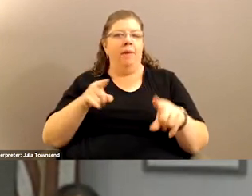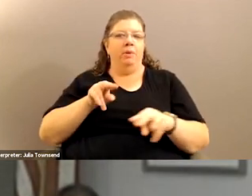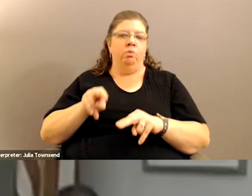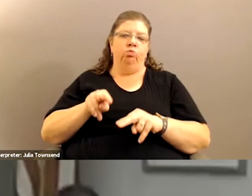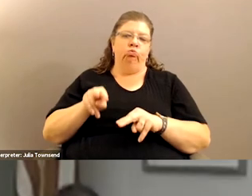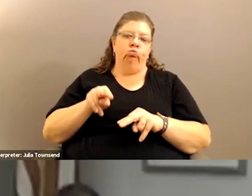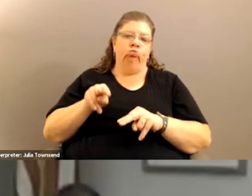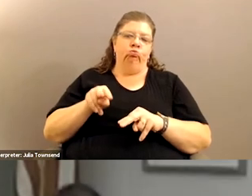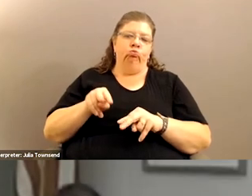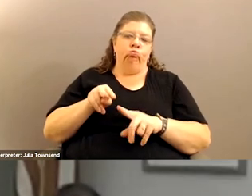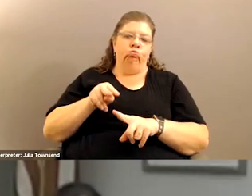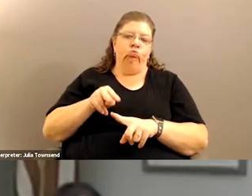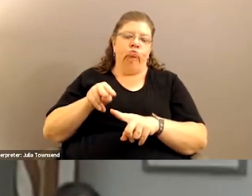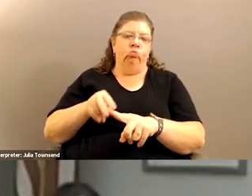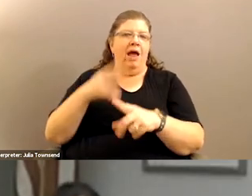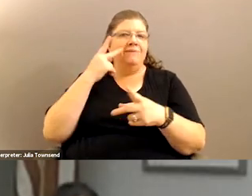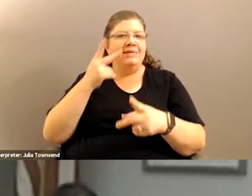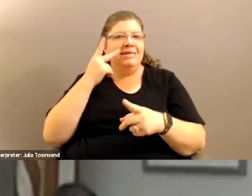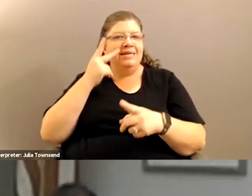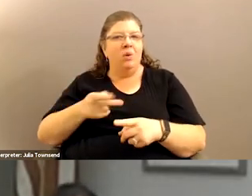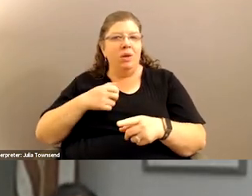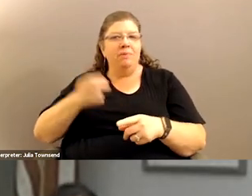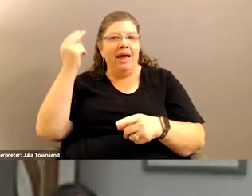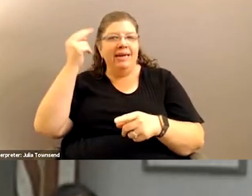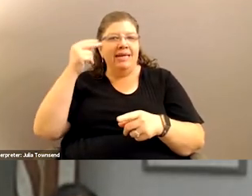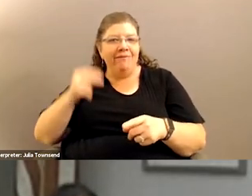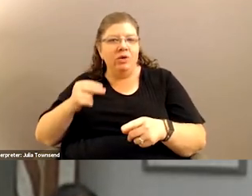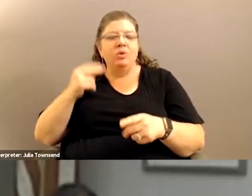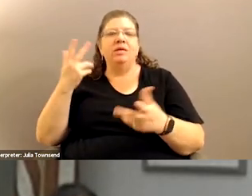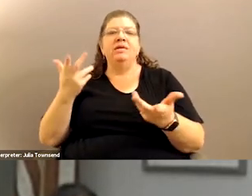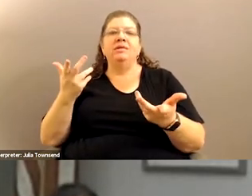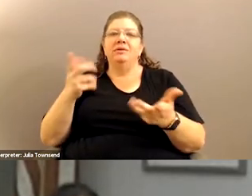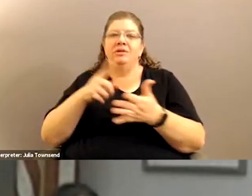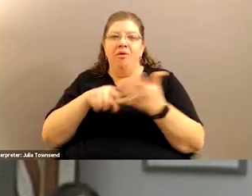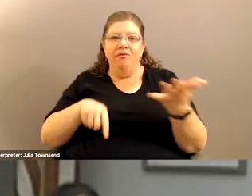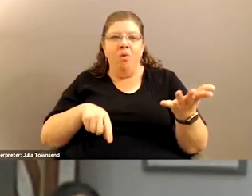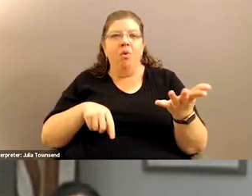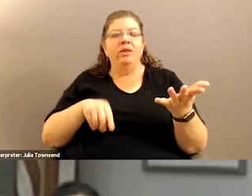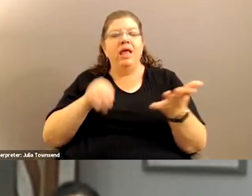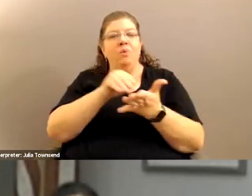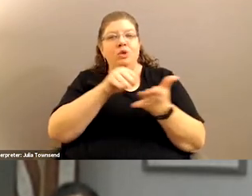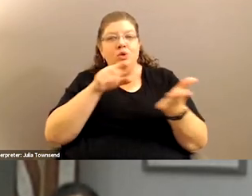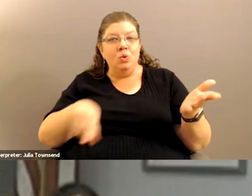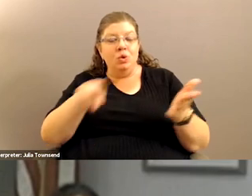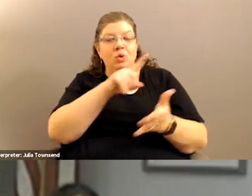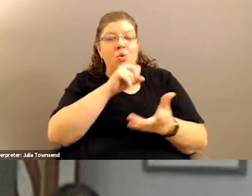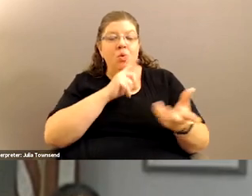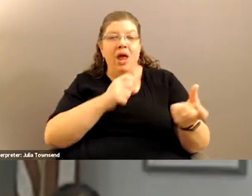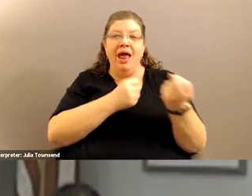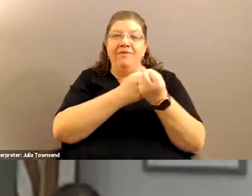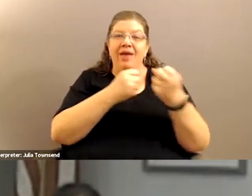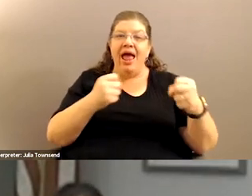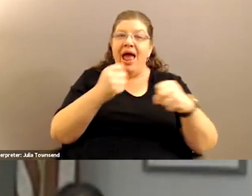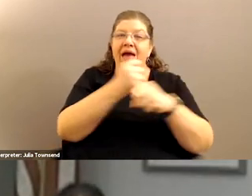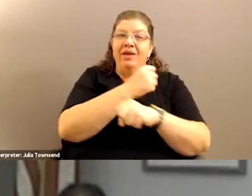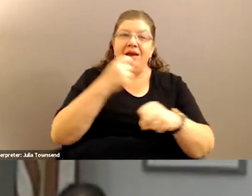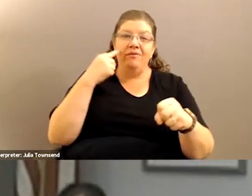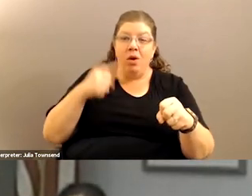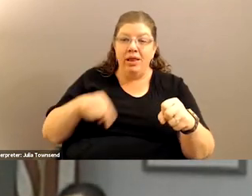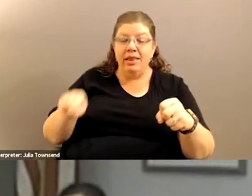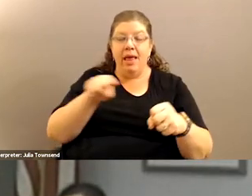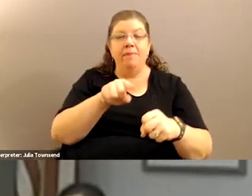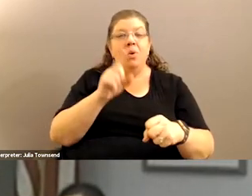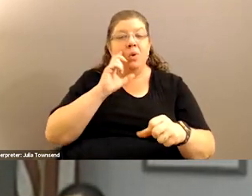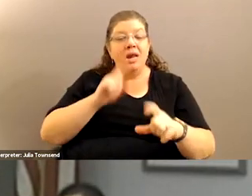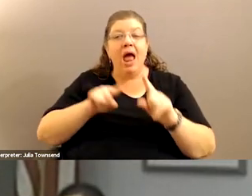seen it i've seen it with you know nephews with nieces and so forth and with students that i've advocated for when i went to san